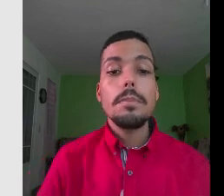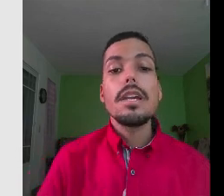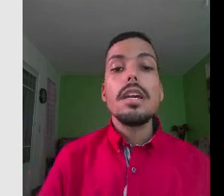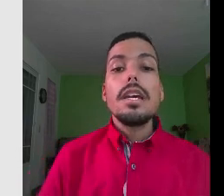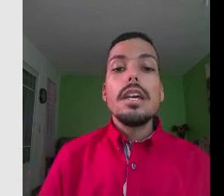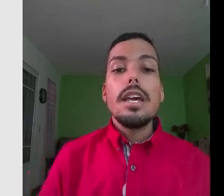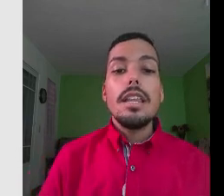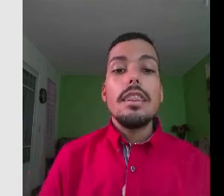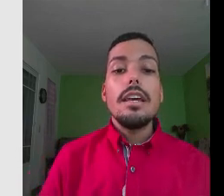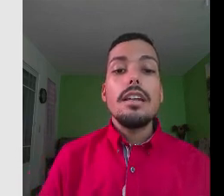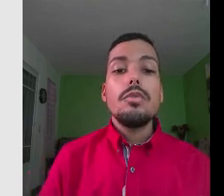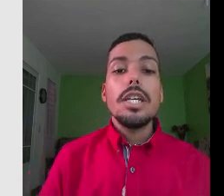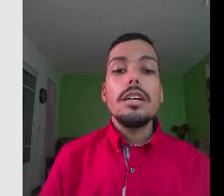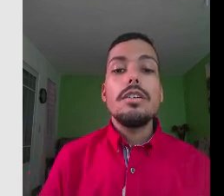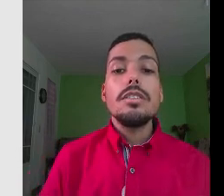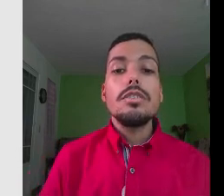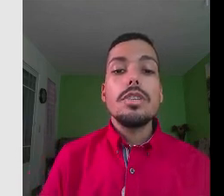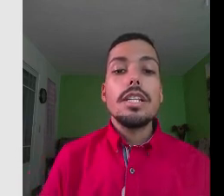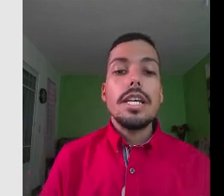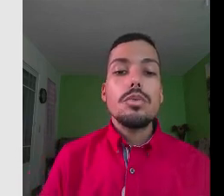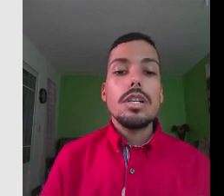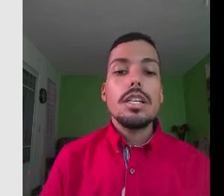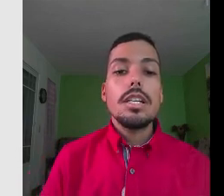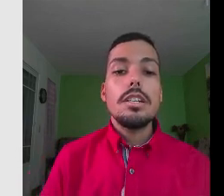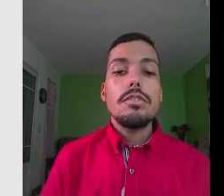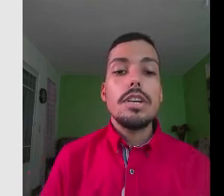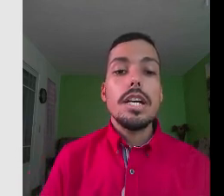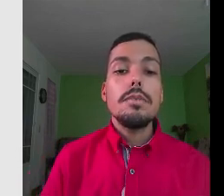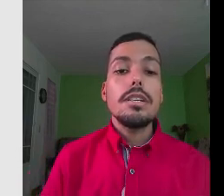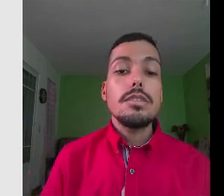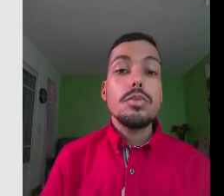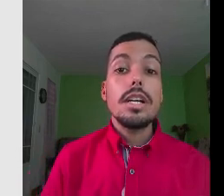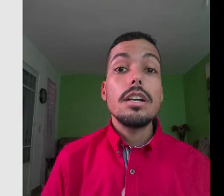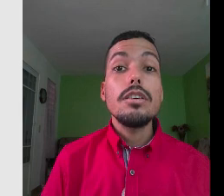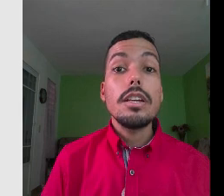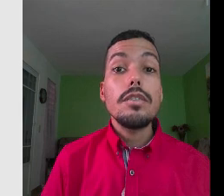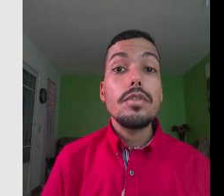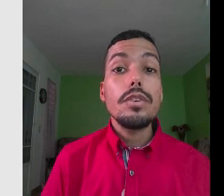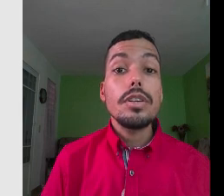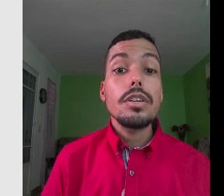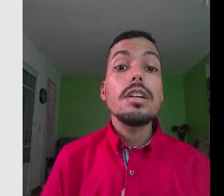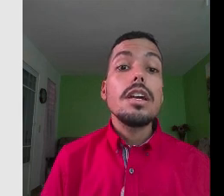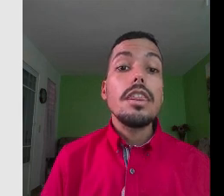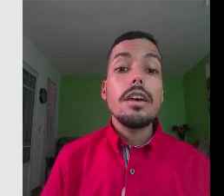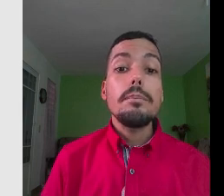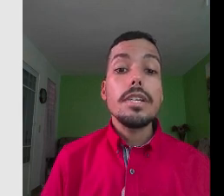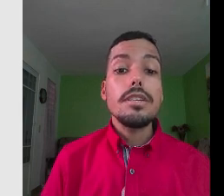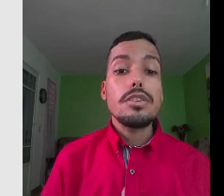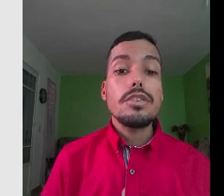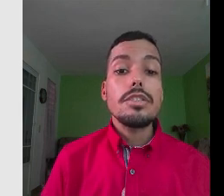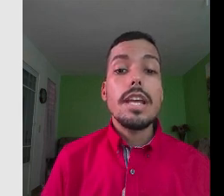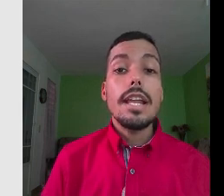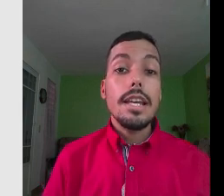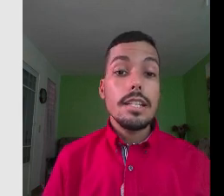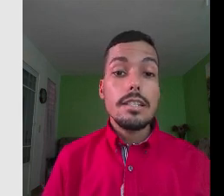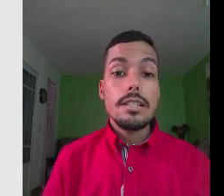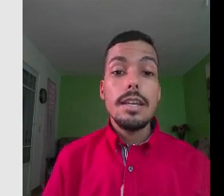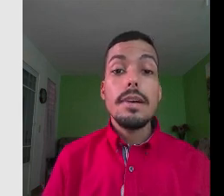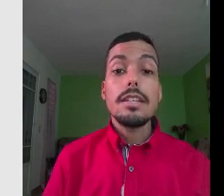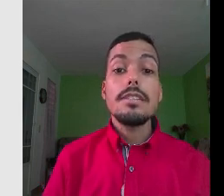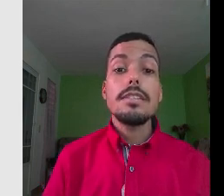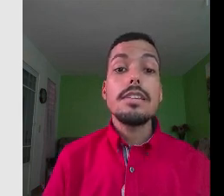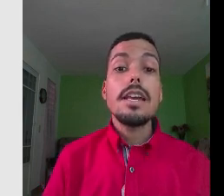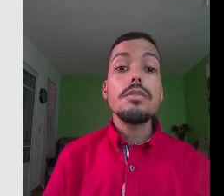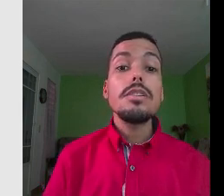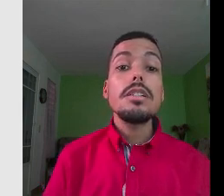okay? And then we keep going to the next one here, right? Because we are looking for the pictures that in its